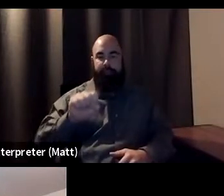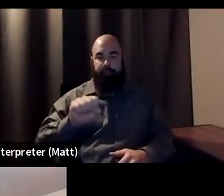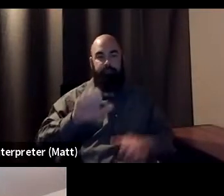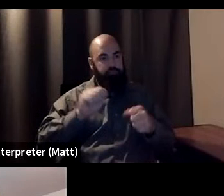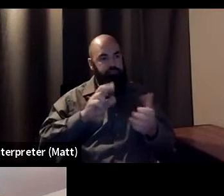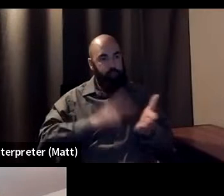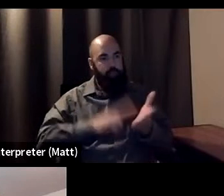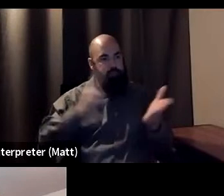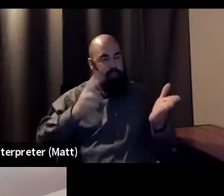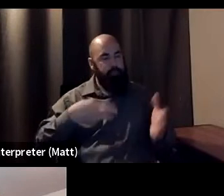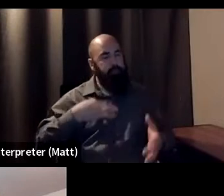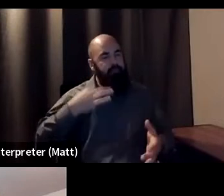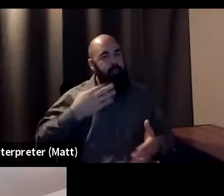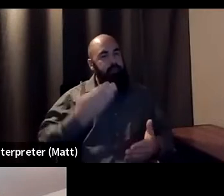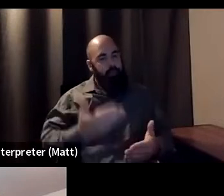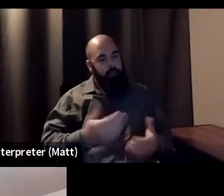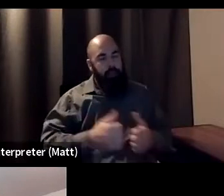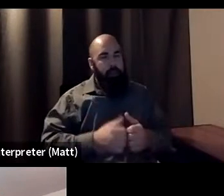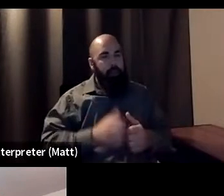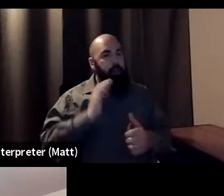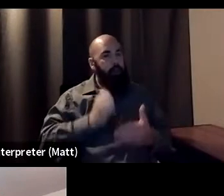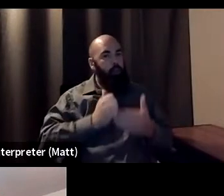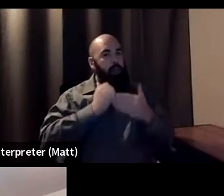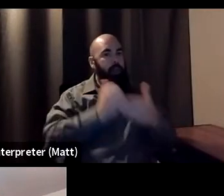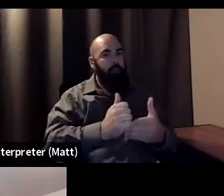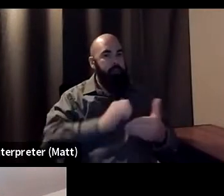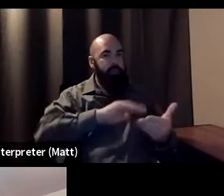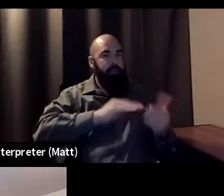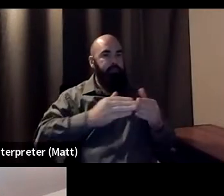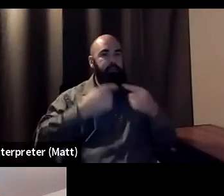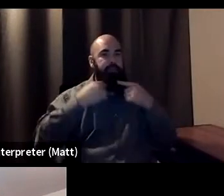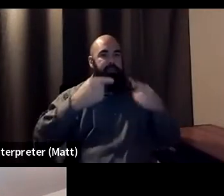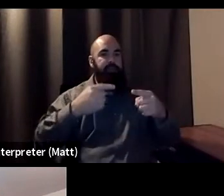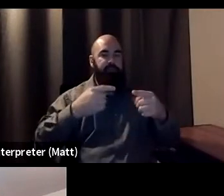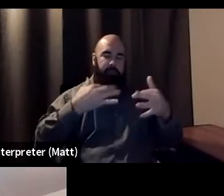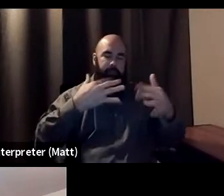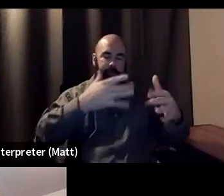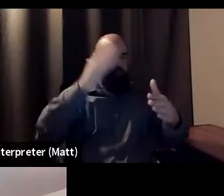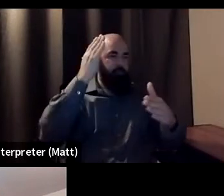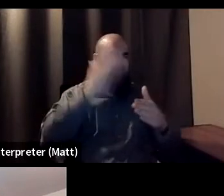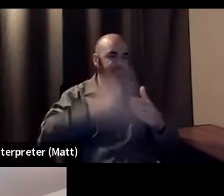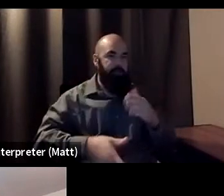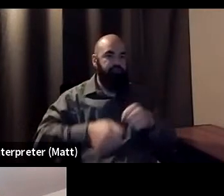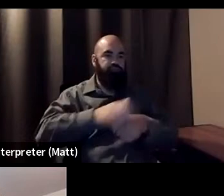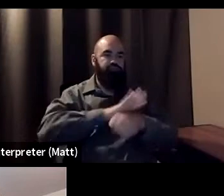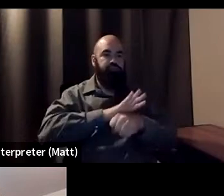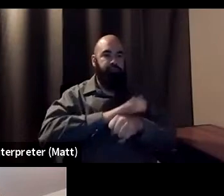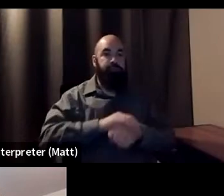volunteer is helping to move our community out of the pandemic. So thank you and be well.